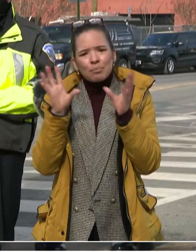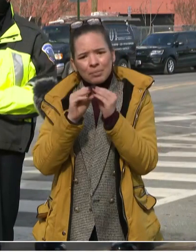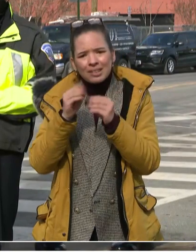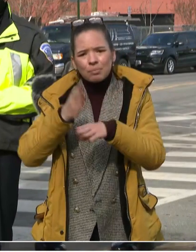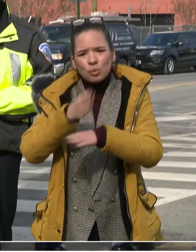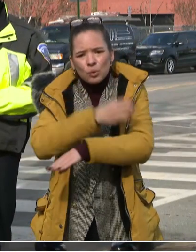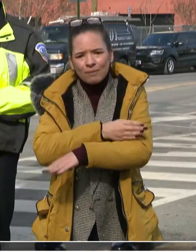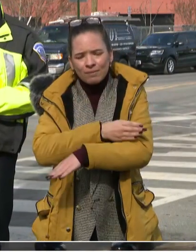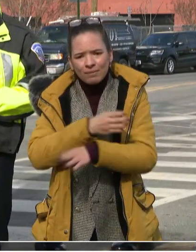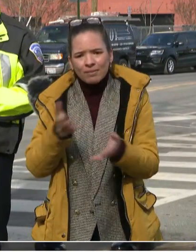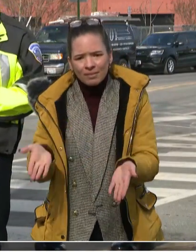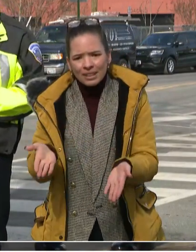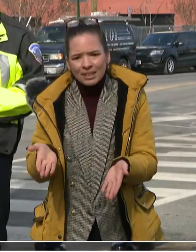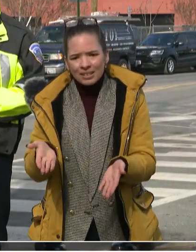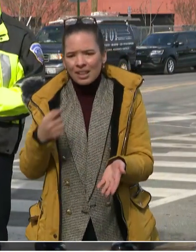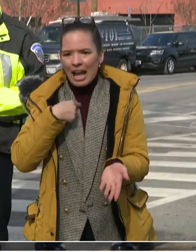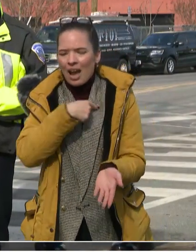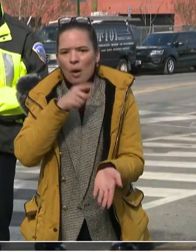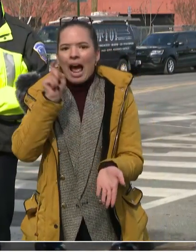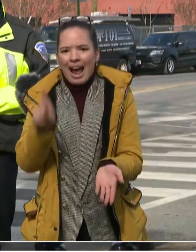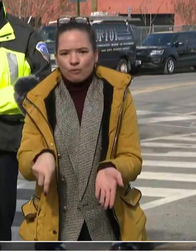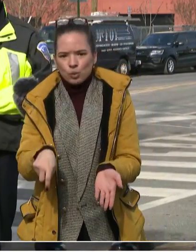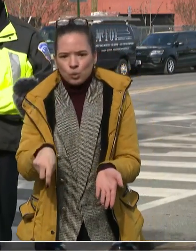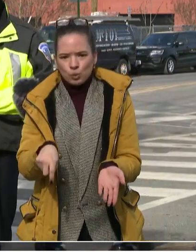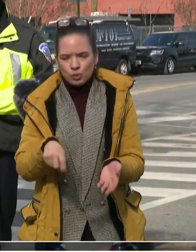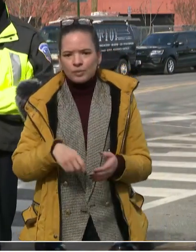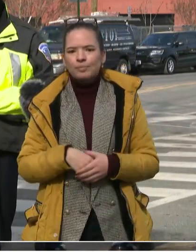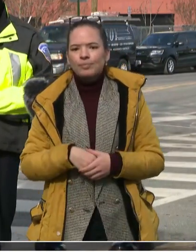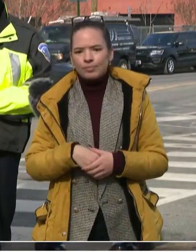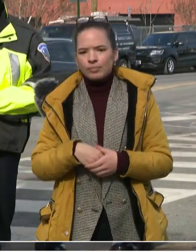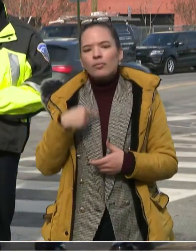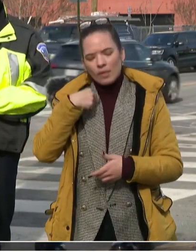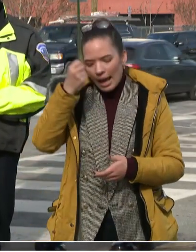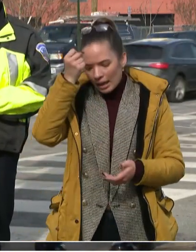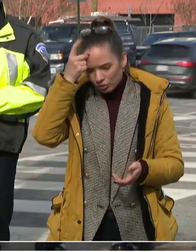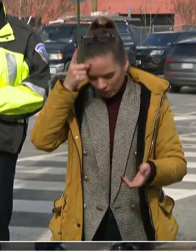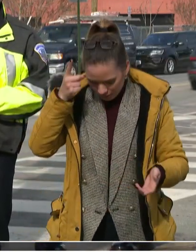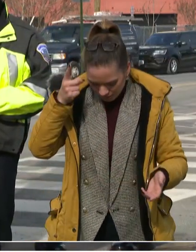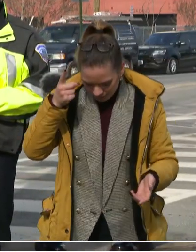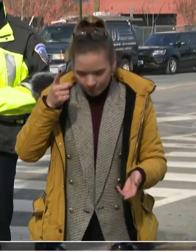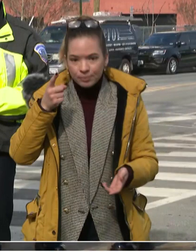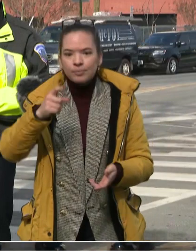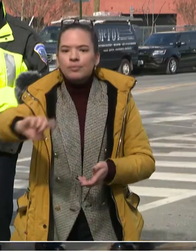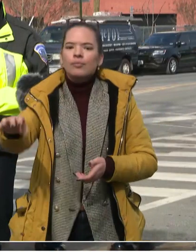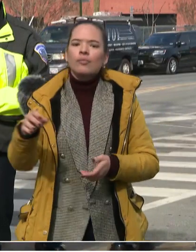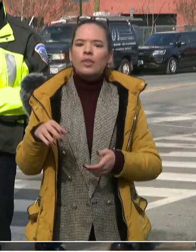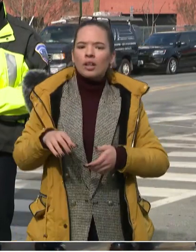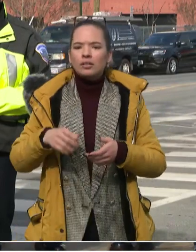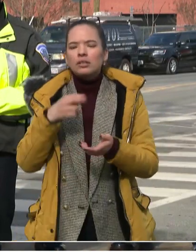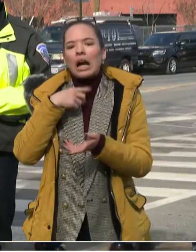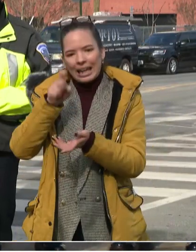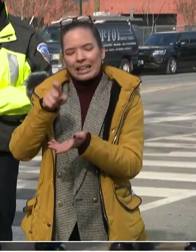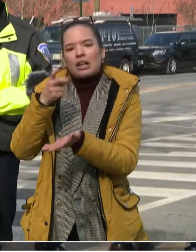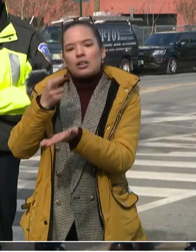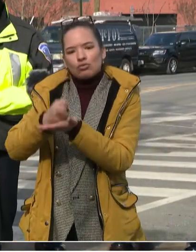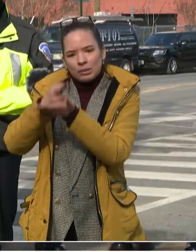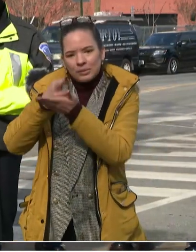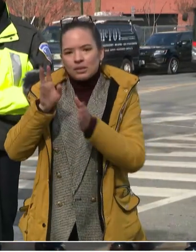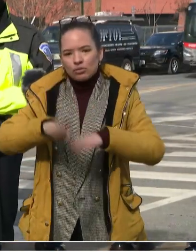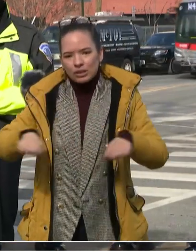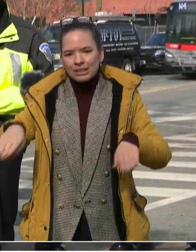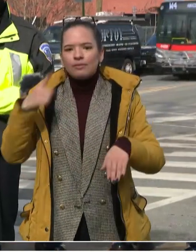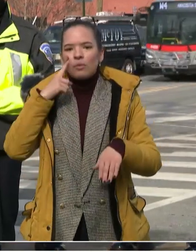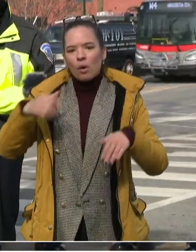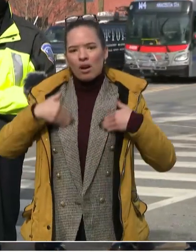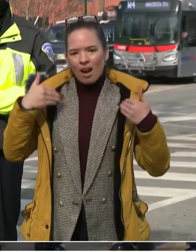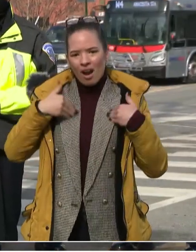that the juvenile system's aim is to rehabilitate children. They are not being rehabilitated